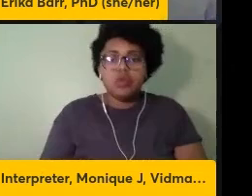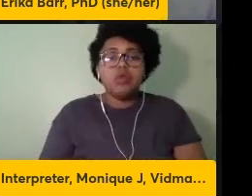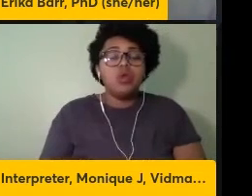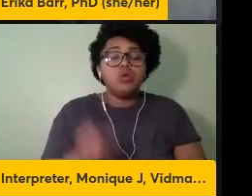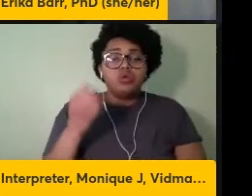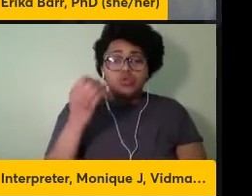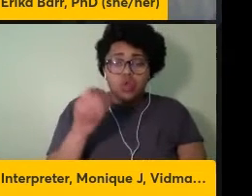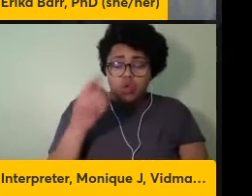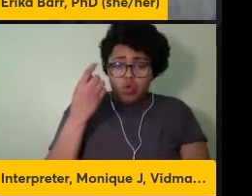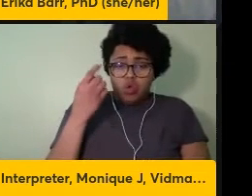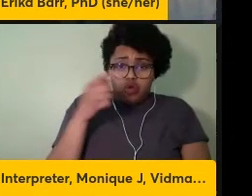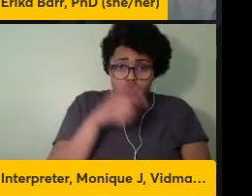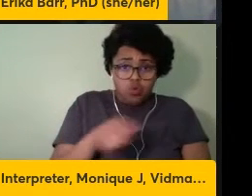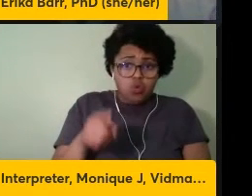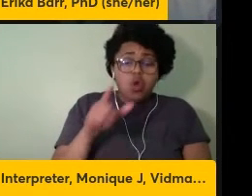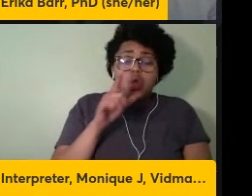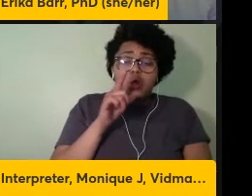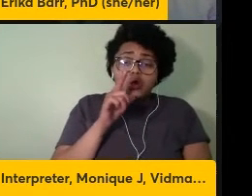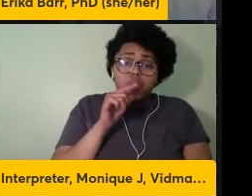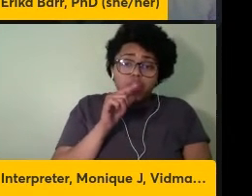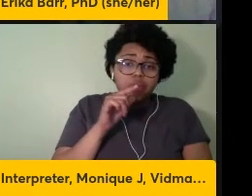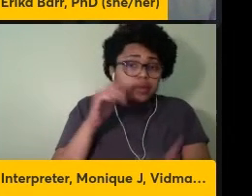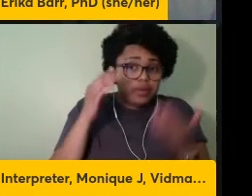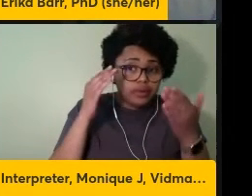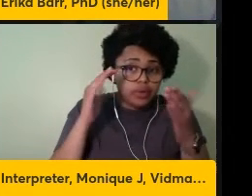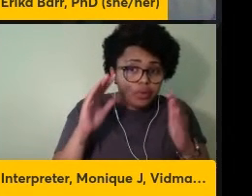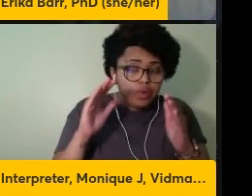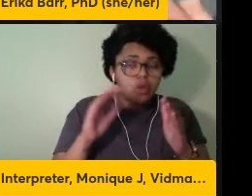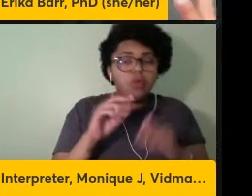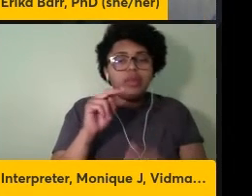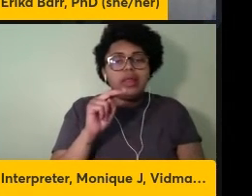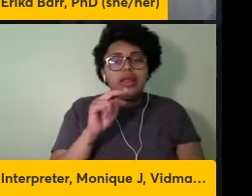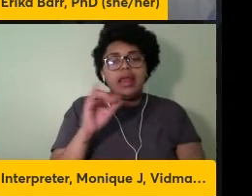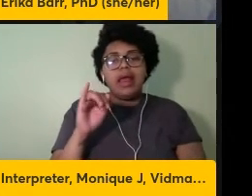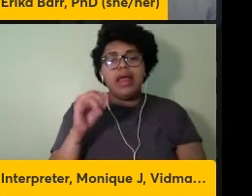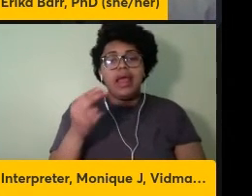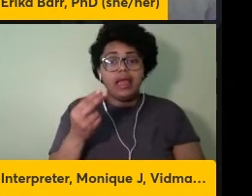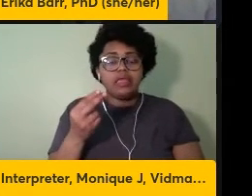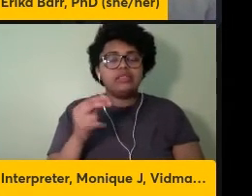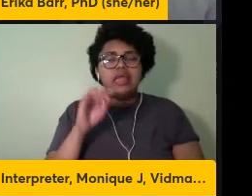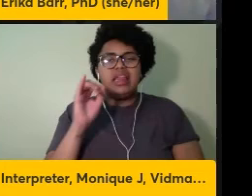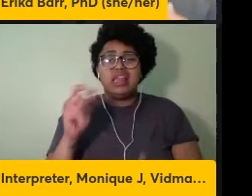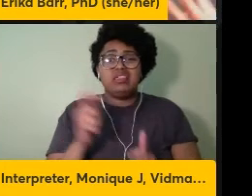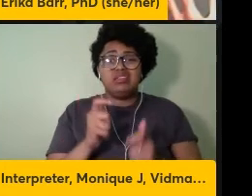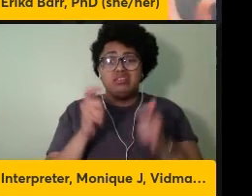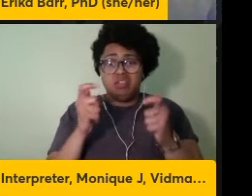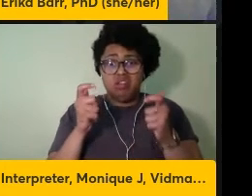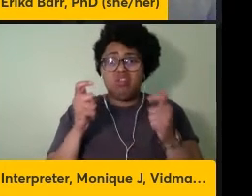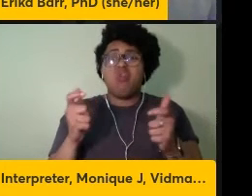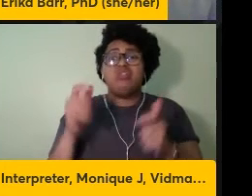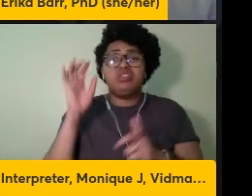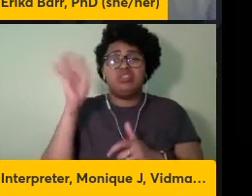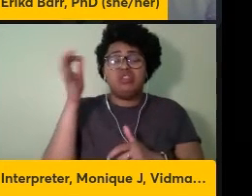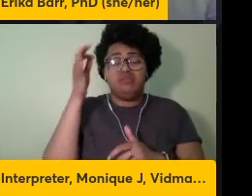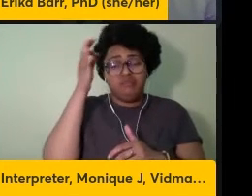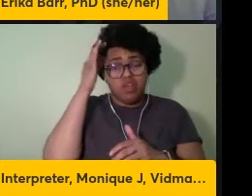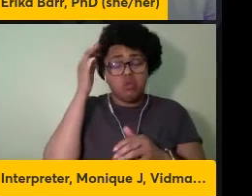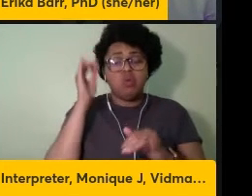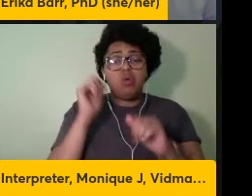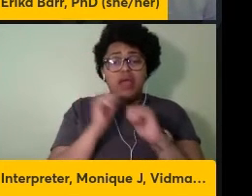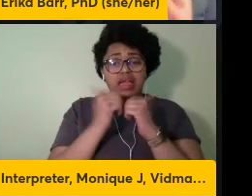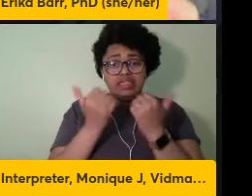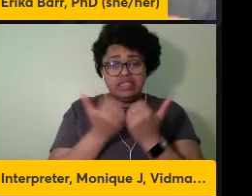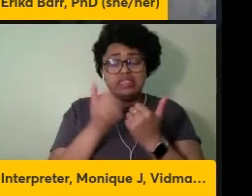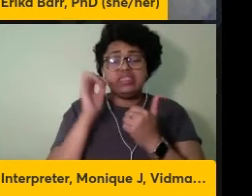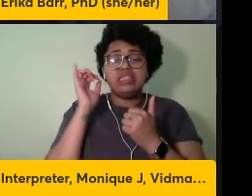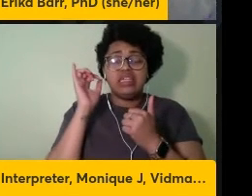So for those of you who are unaware, the NIH is the largest federal agency that conducts and supports biomedical